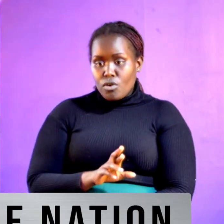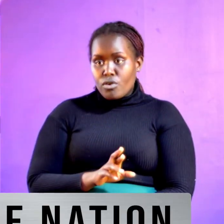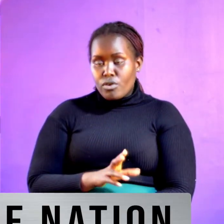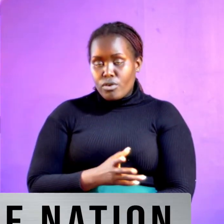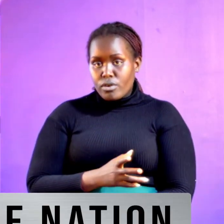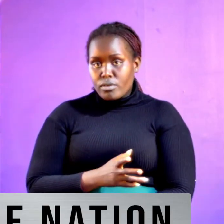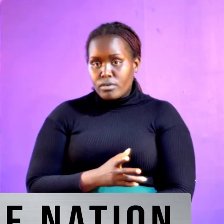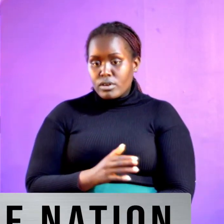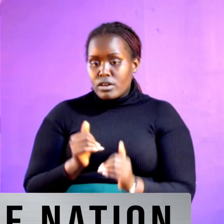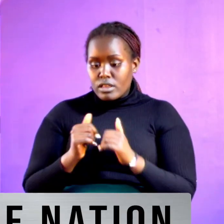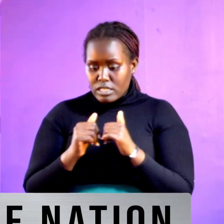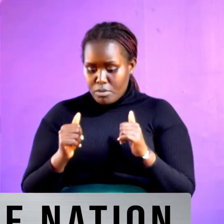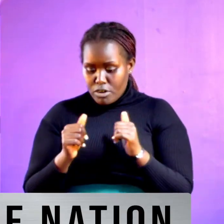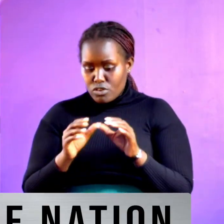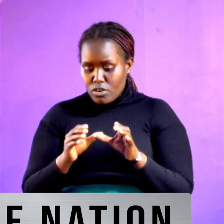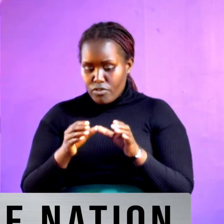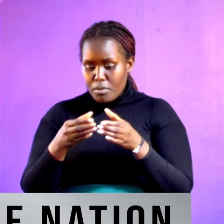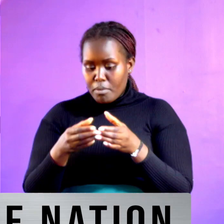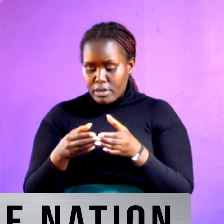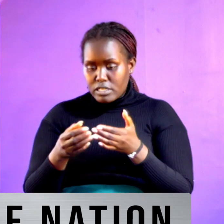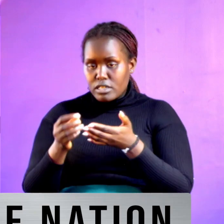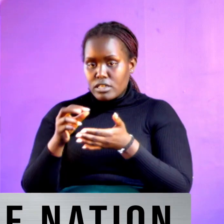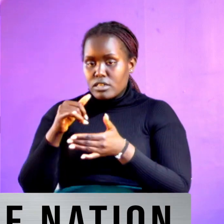diffuseness of the party into